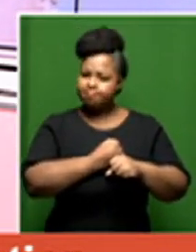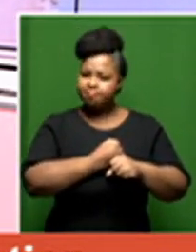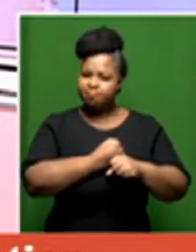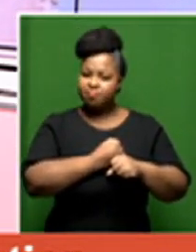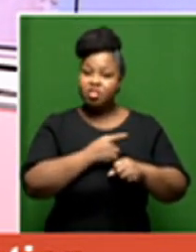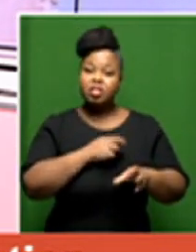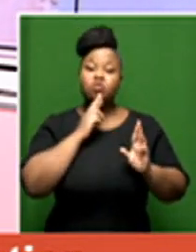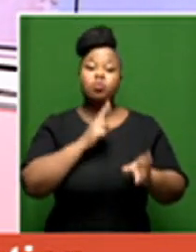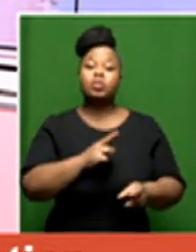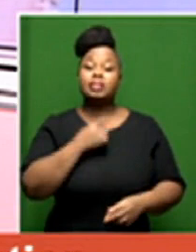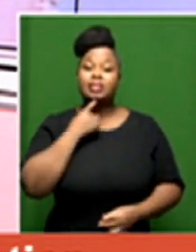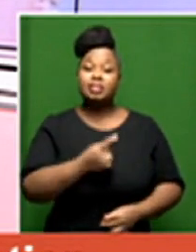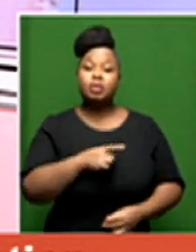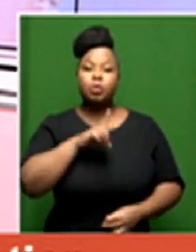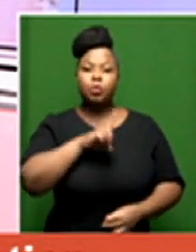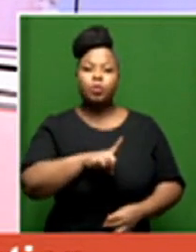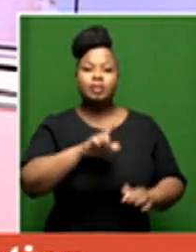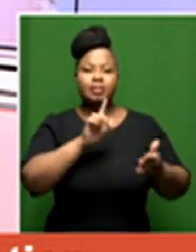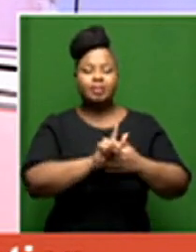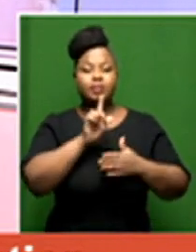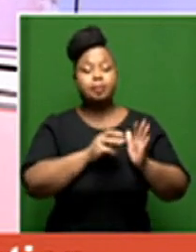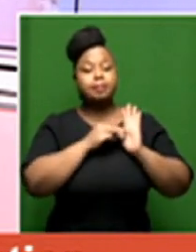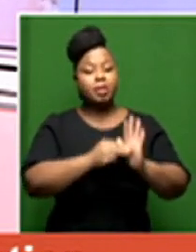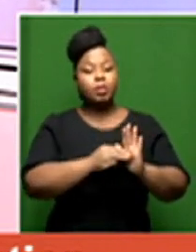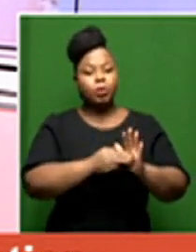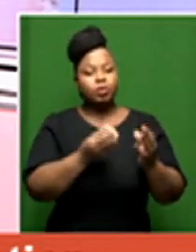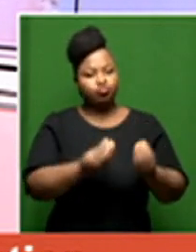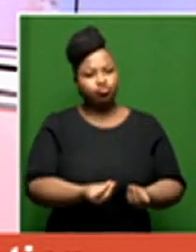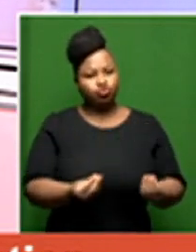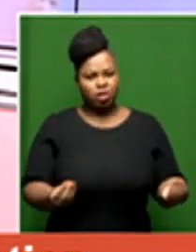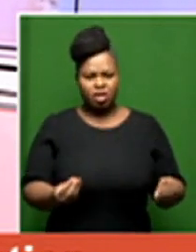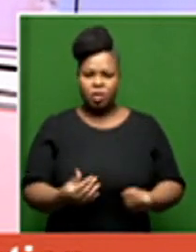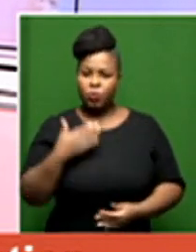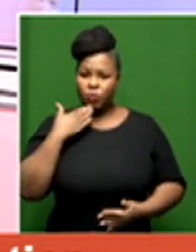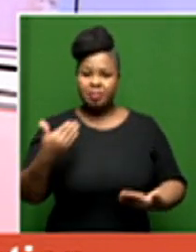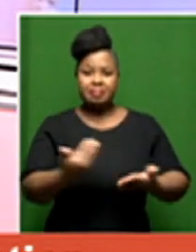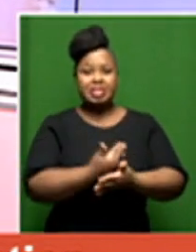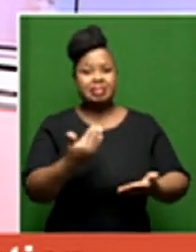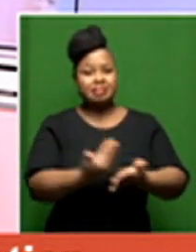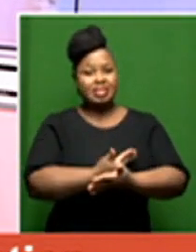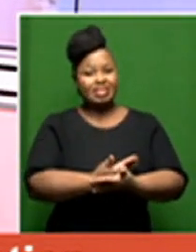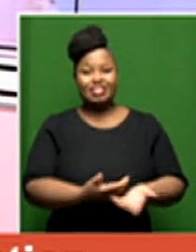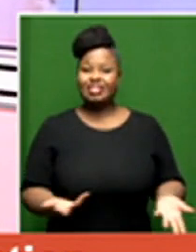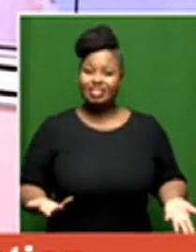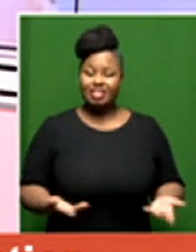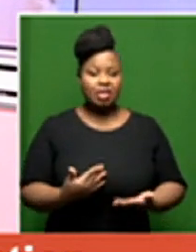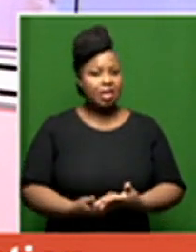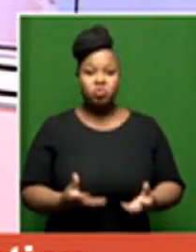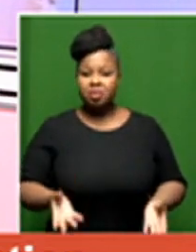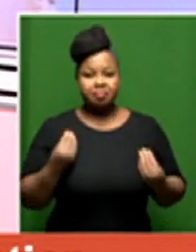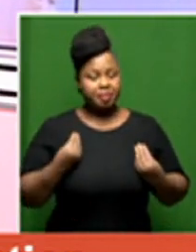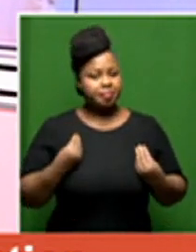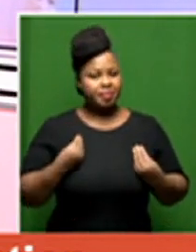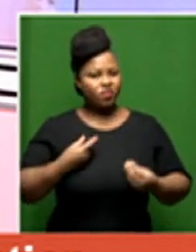it was reported that 117 million children may miss out on receiving